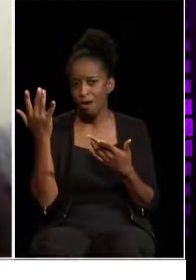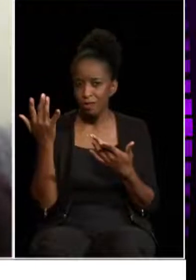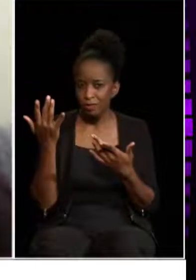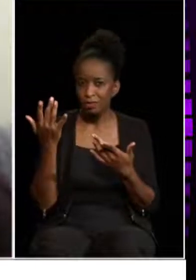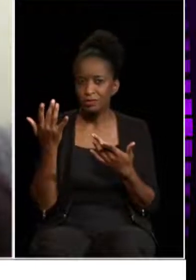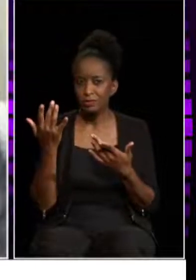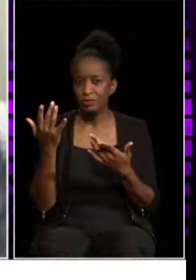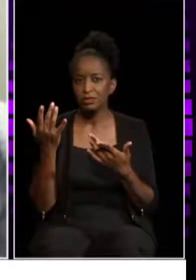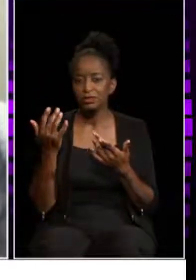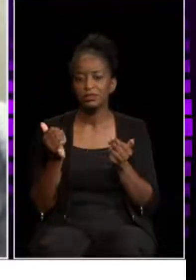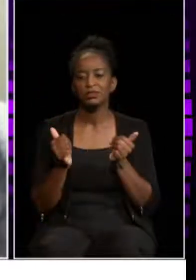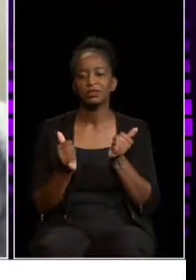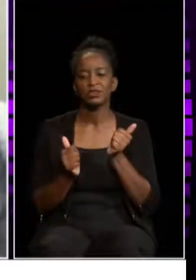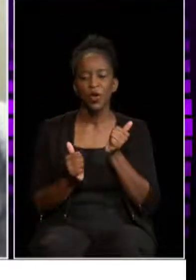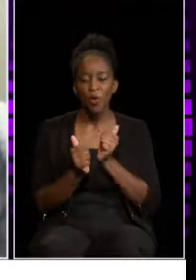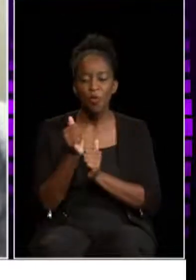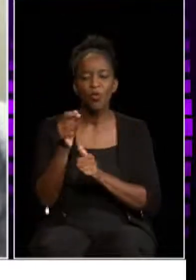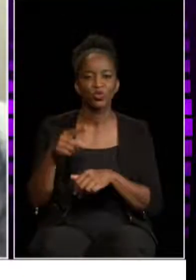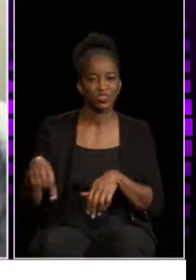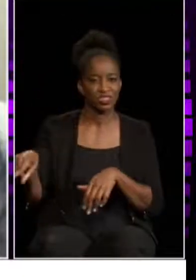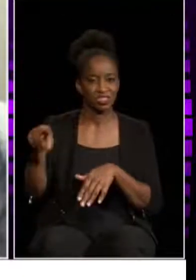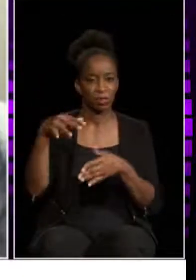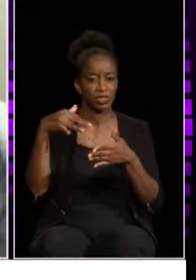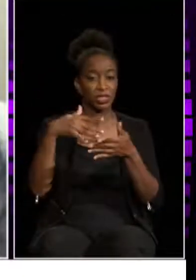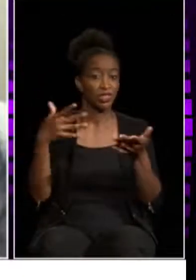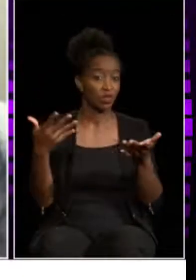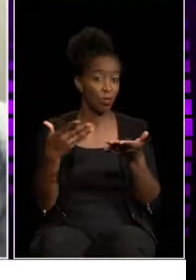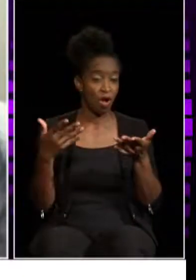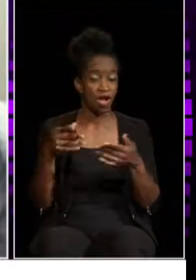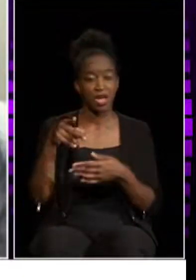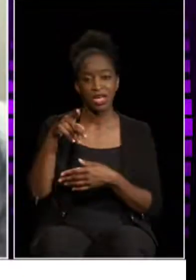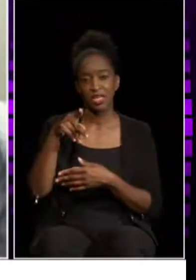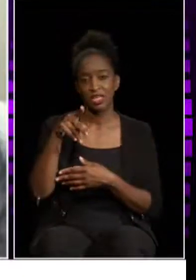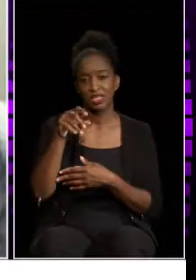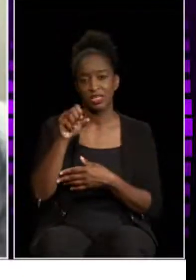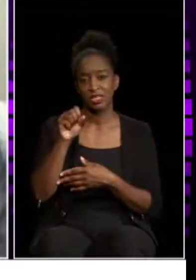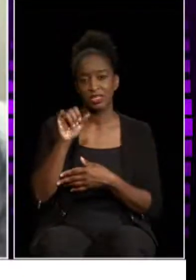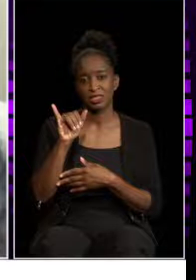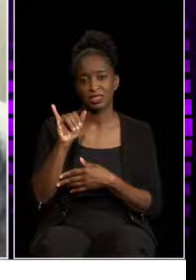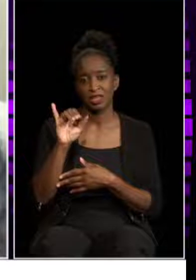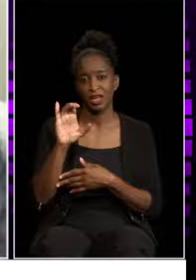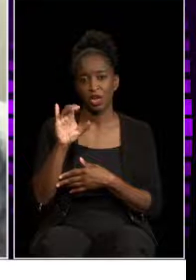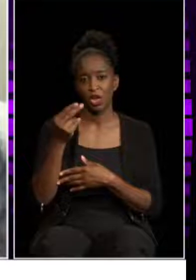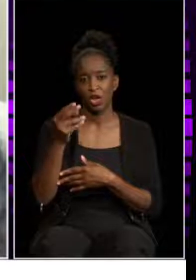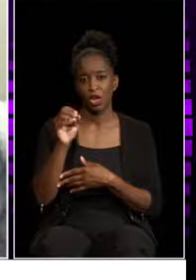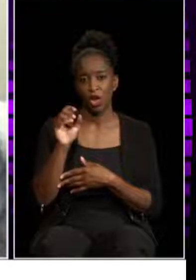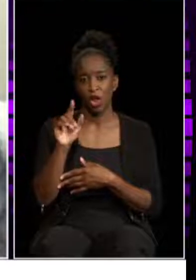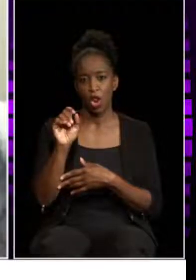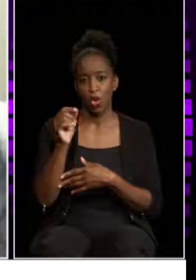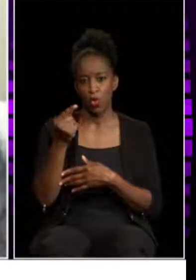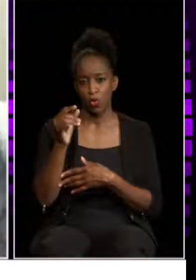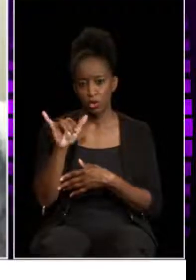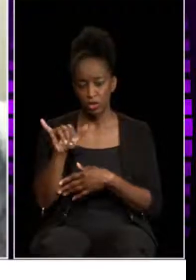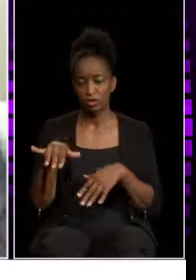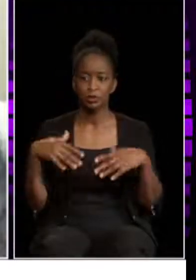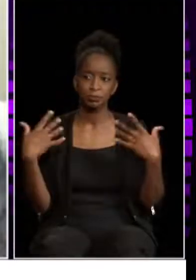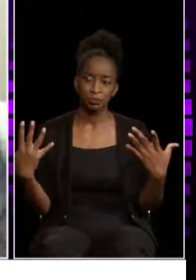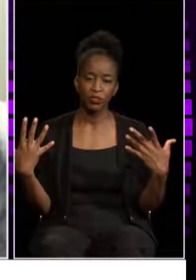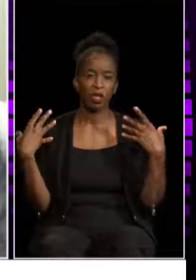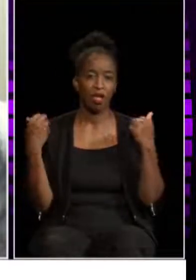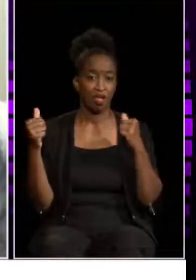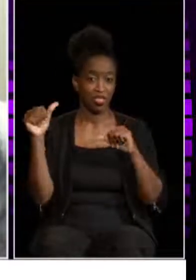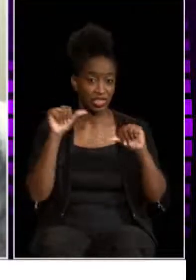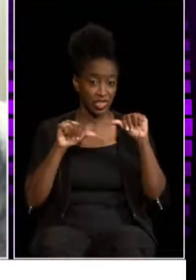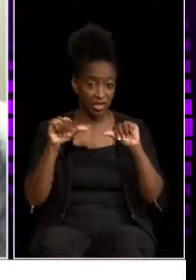do psychology or health sciences, and also UWI does offer counseling as